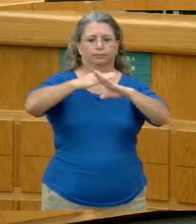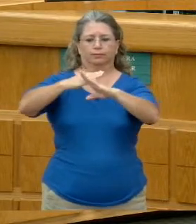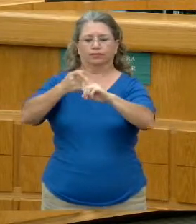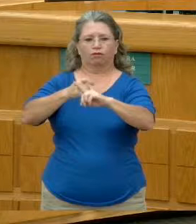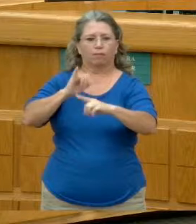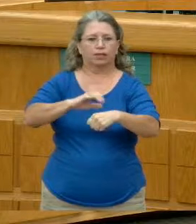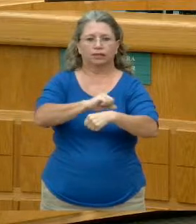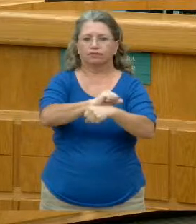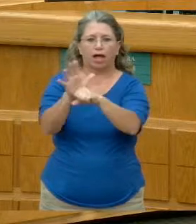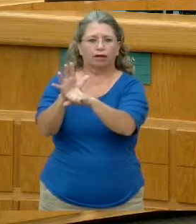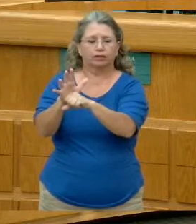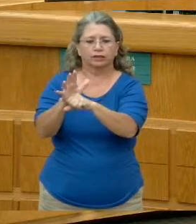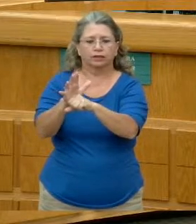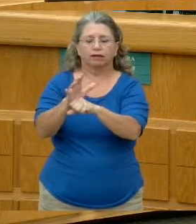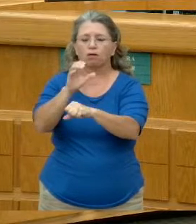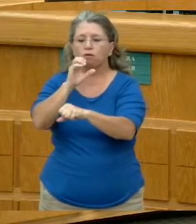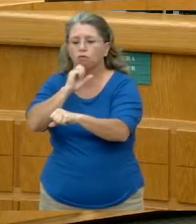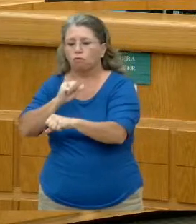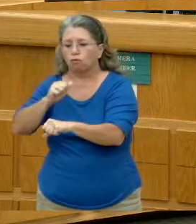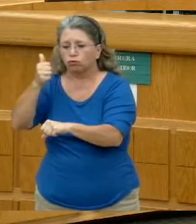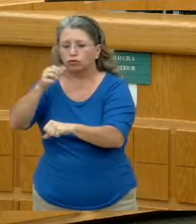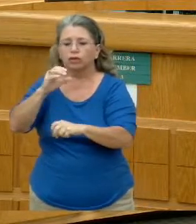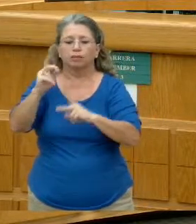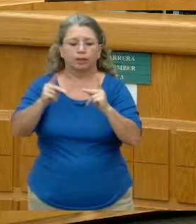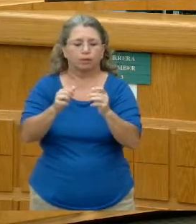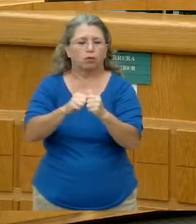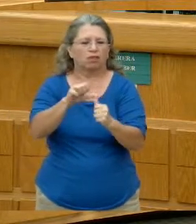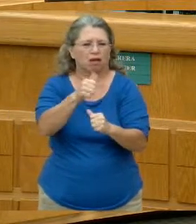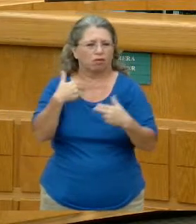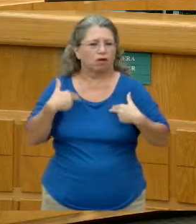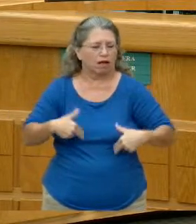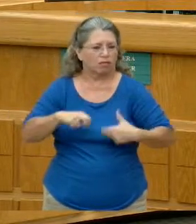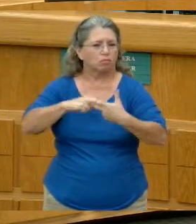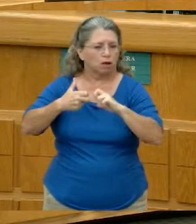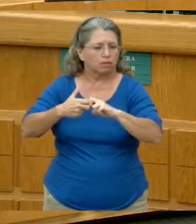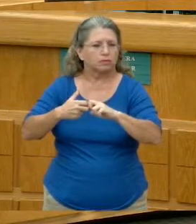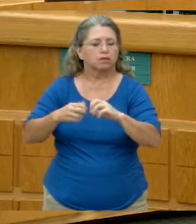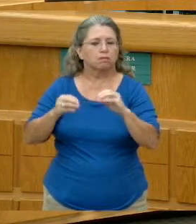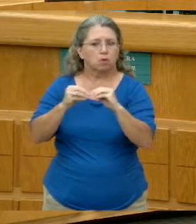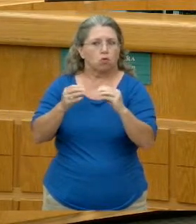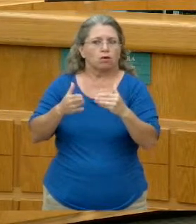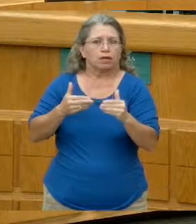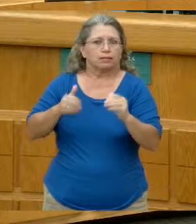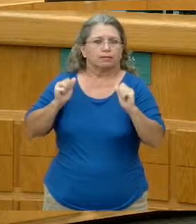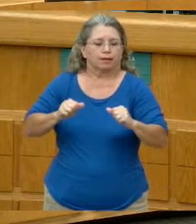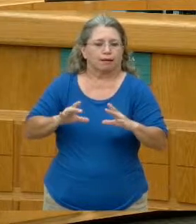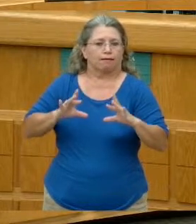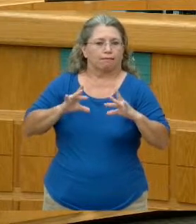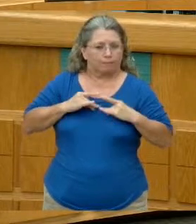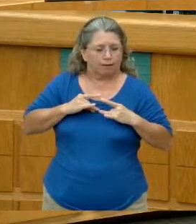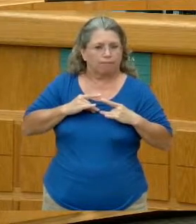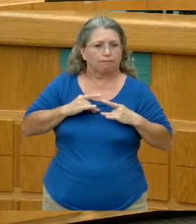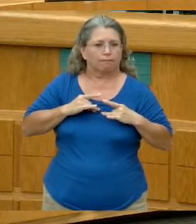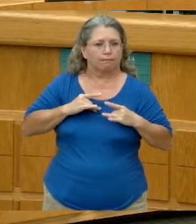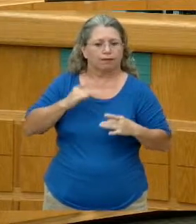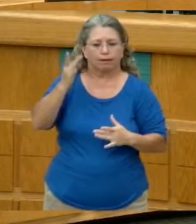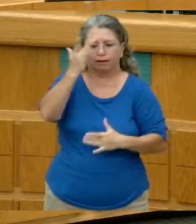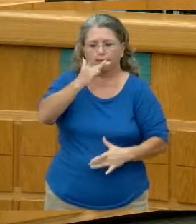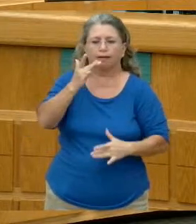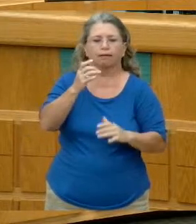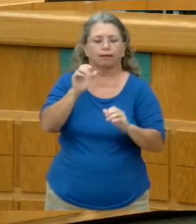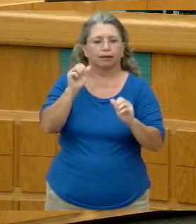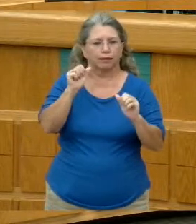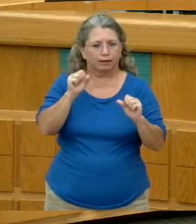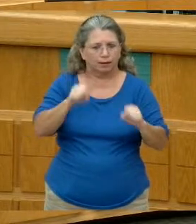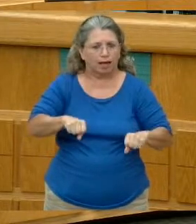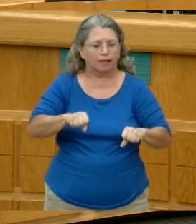with existing medical conditions are at greater risk of illness and death, anyone can get the virus. All of you young people, anyone